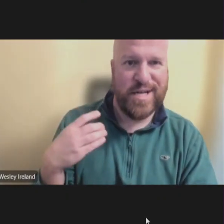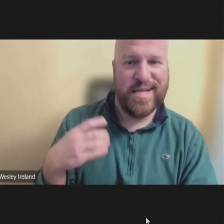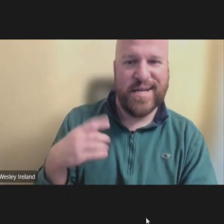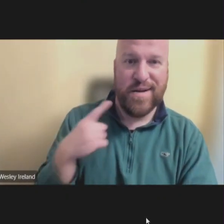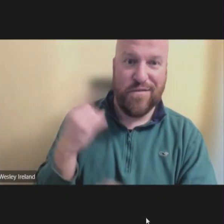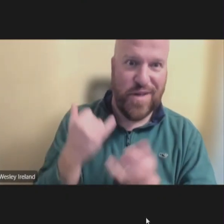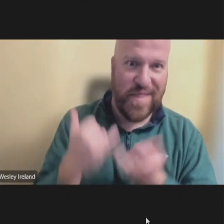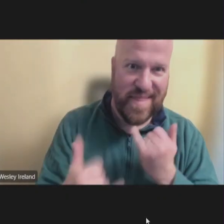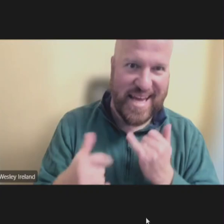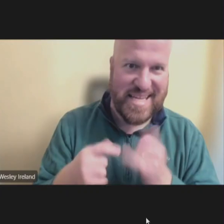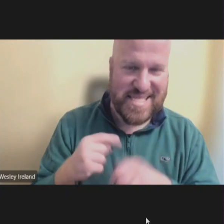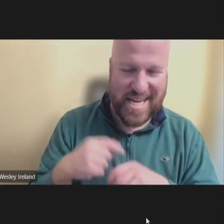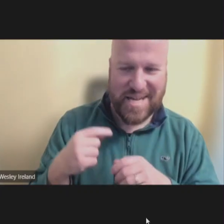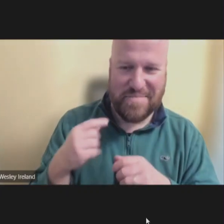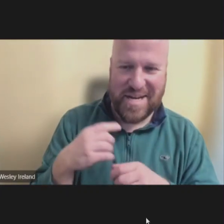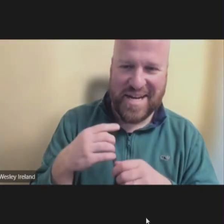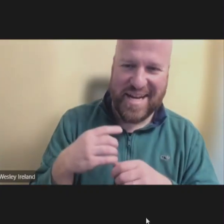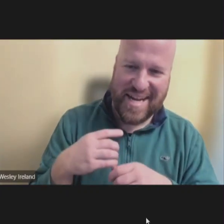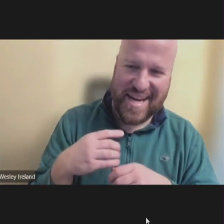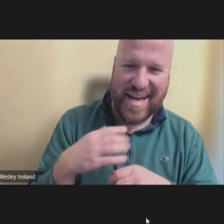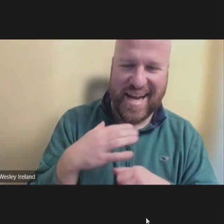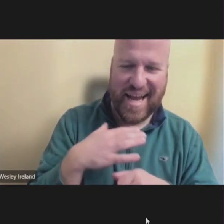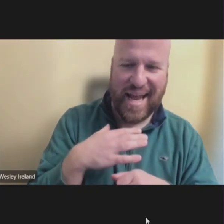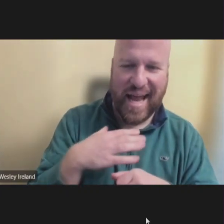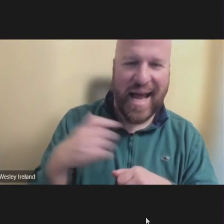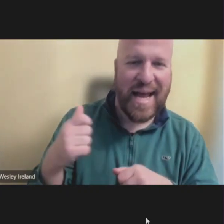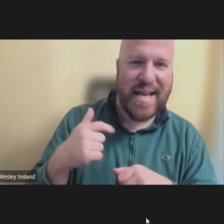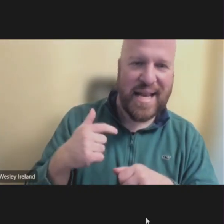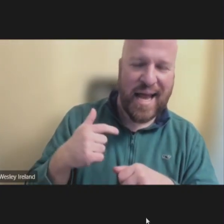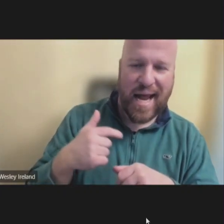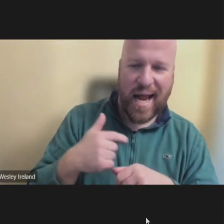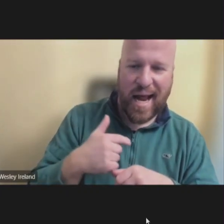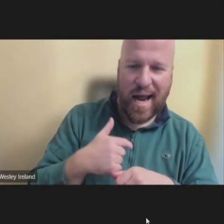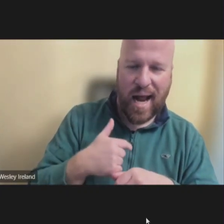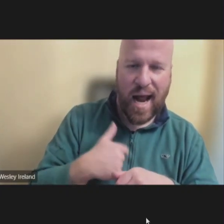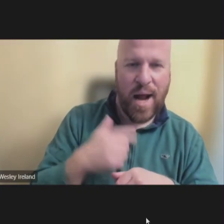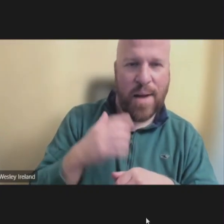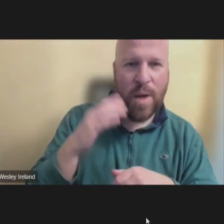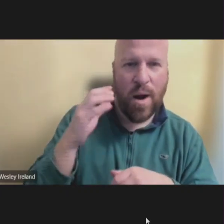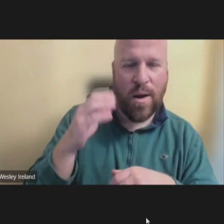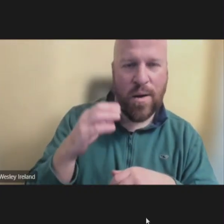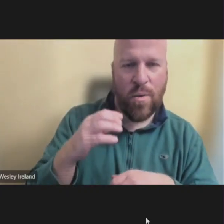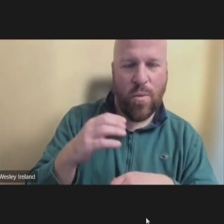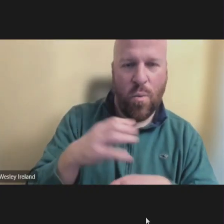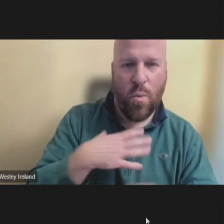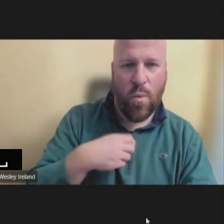I'm the chair, and this will be my last meeting as chair.